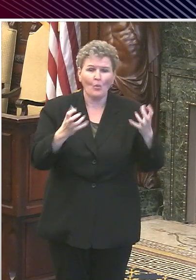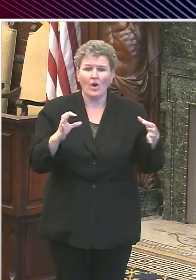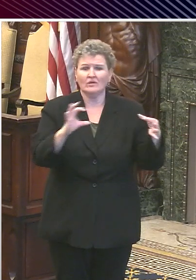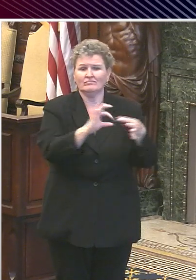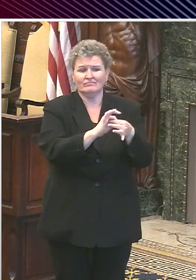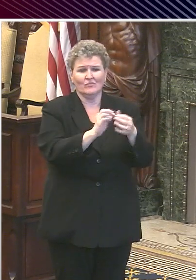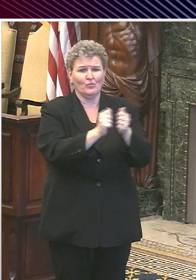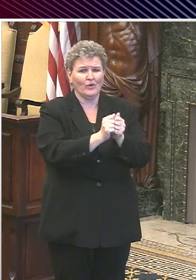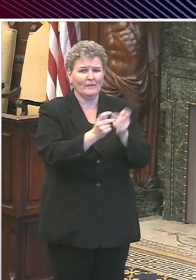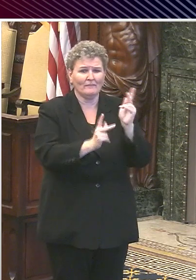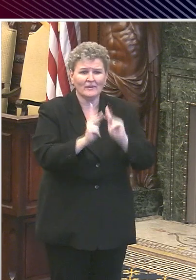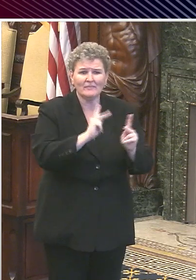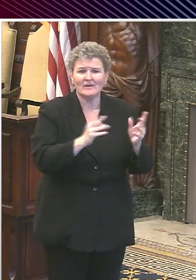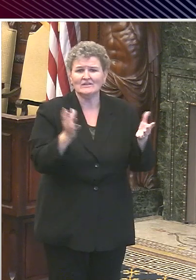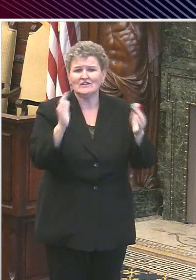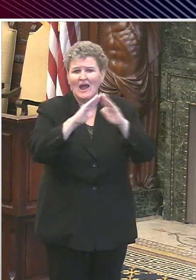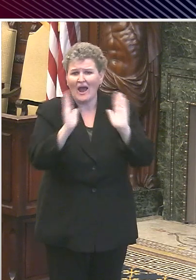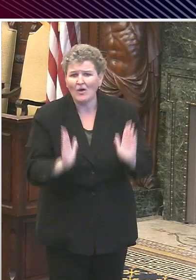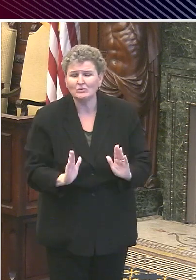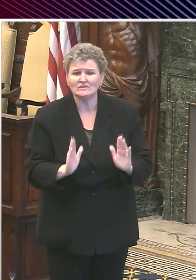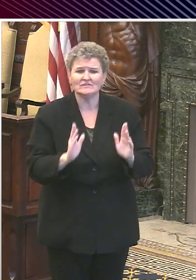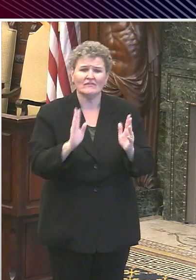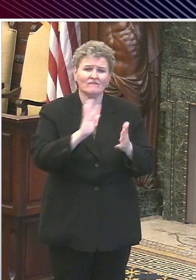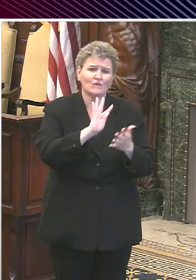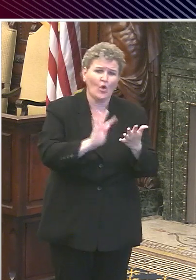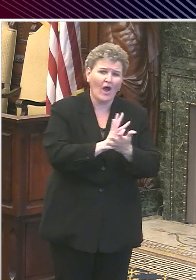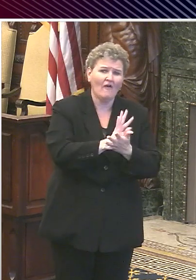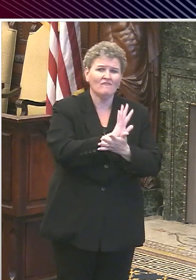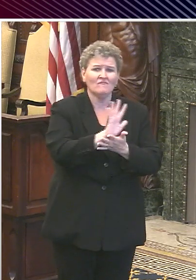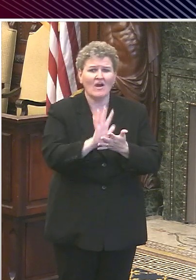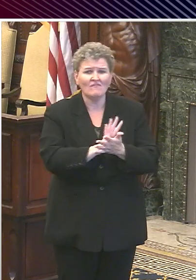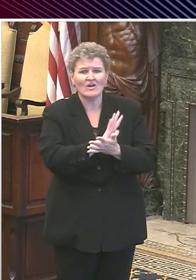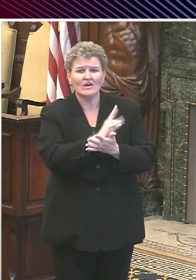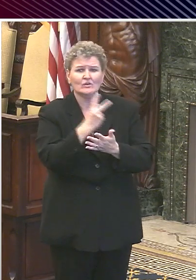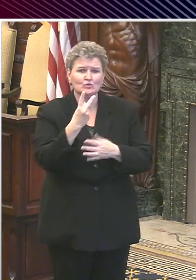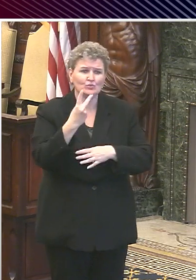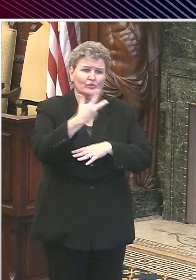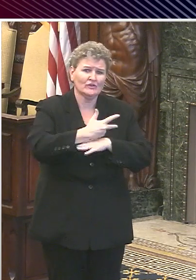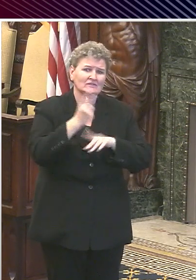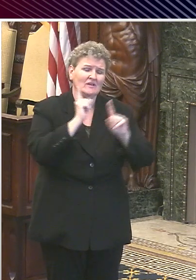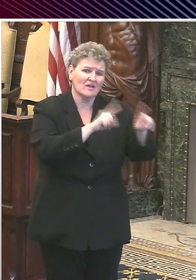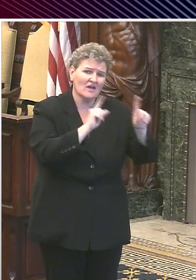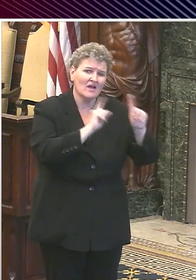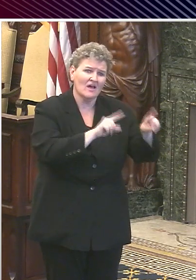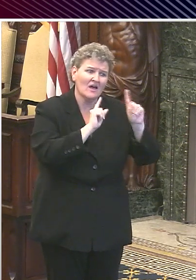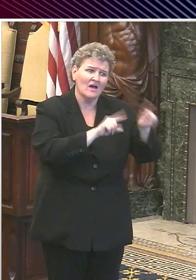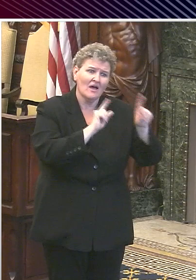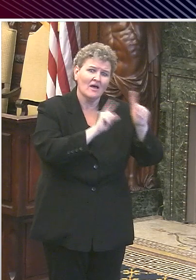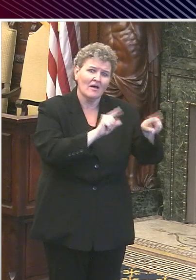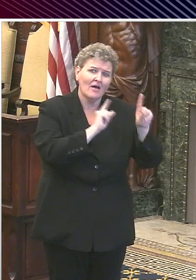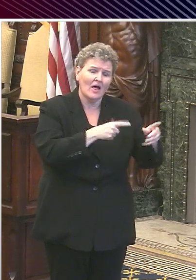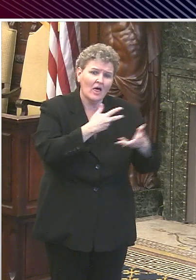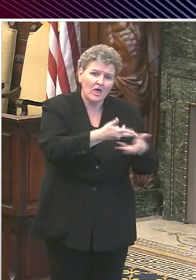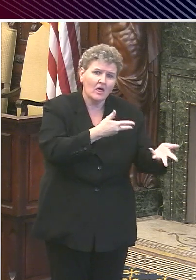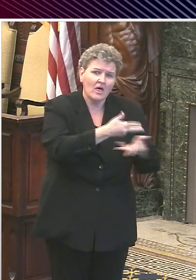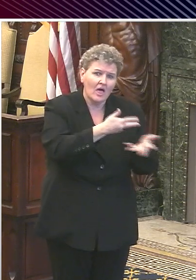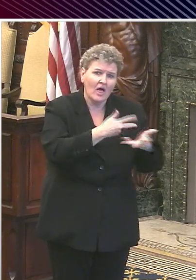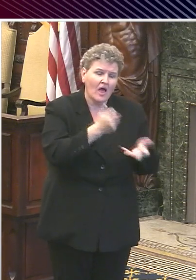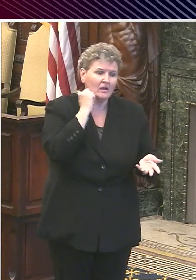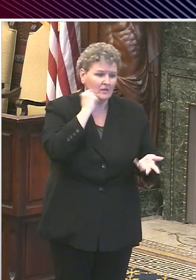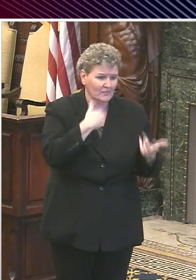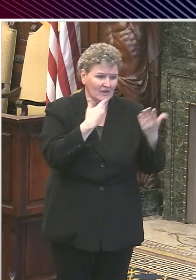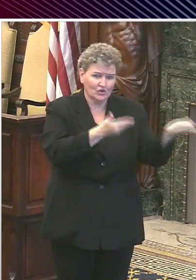been out there generally 4 or 5 hours a day, 2 or 3 days a week, and including today and tomorrow as well.